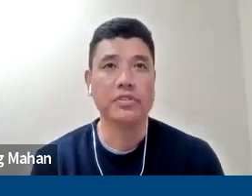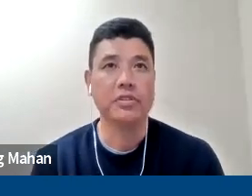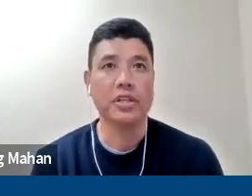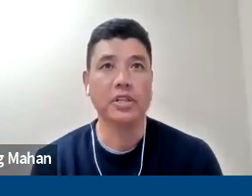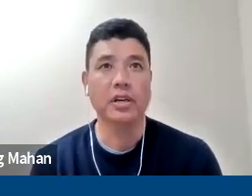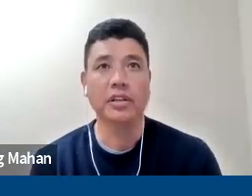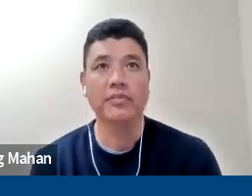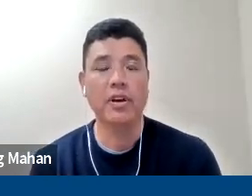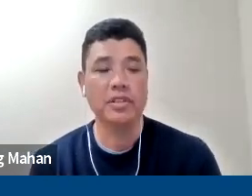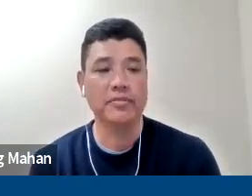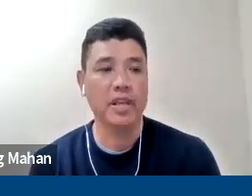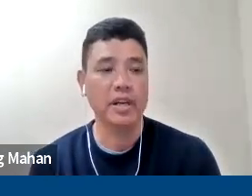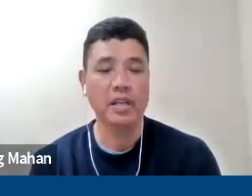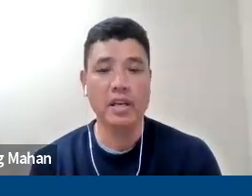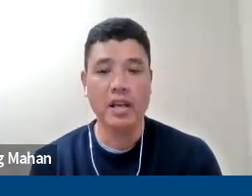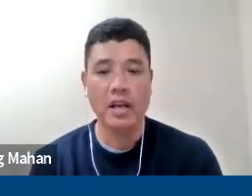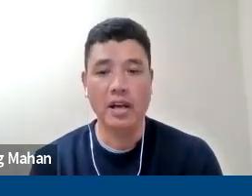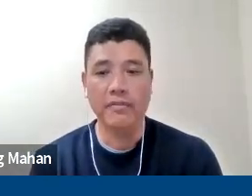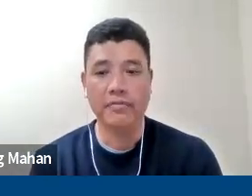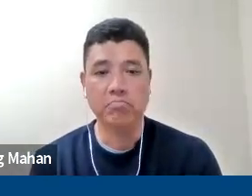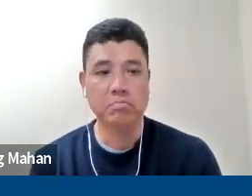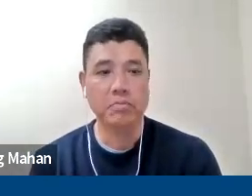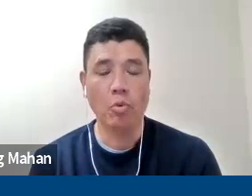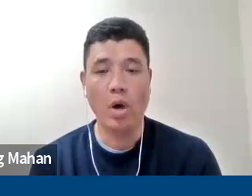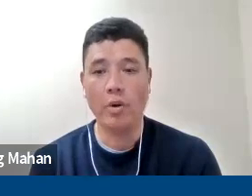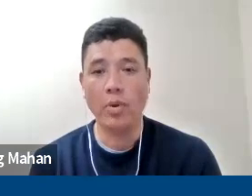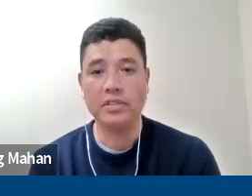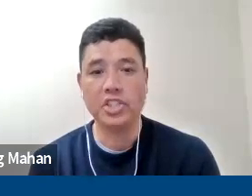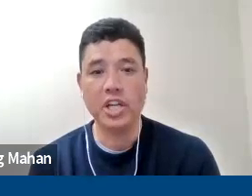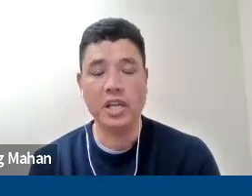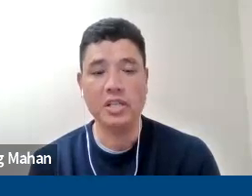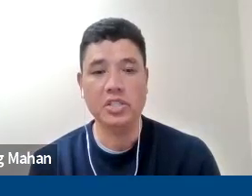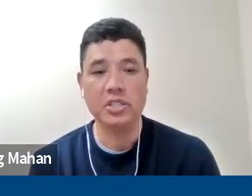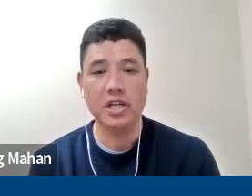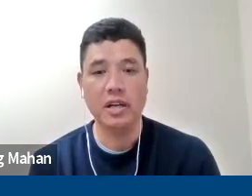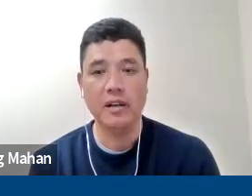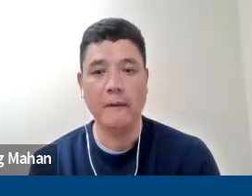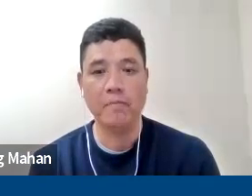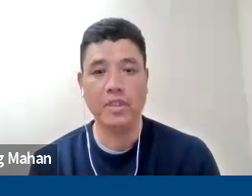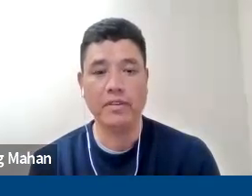nature. Wildfires spread embers